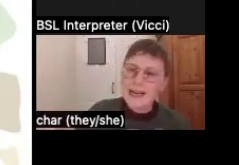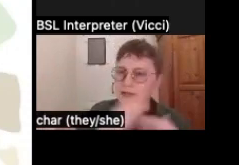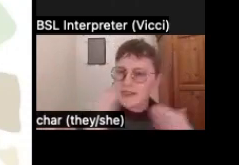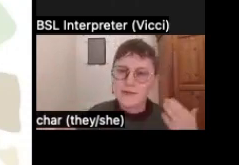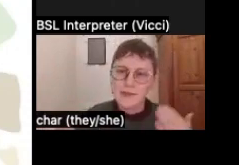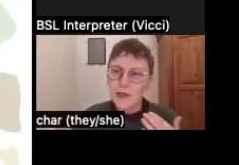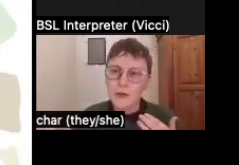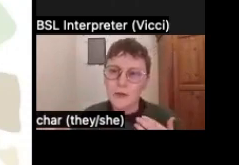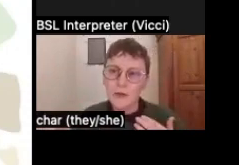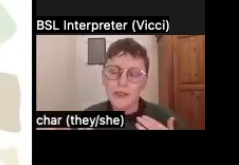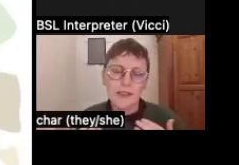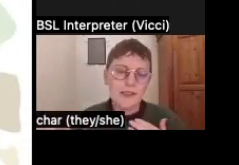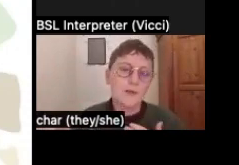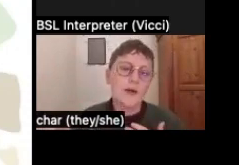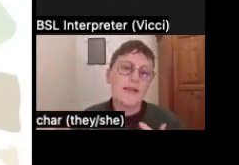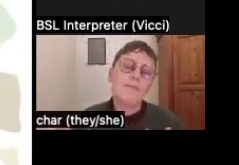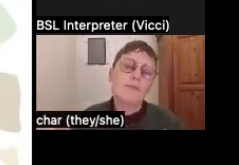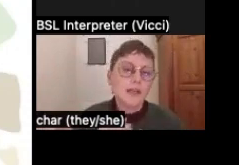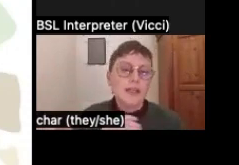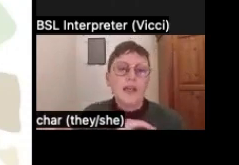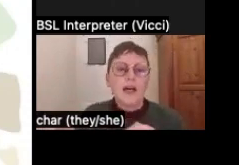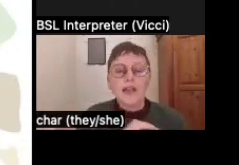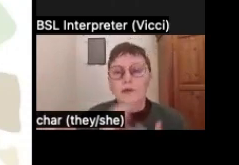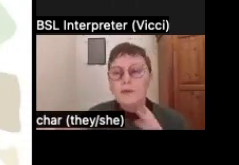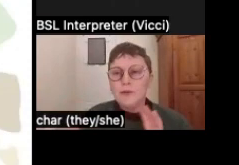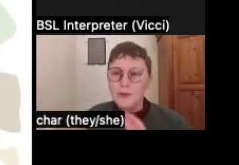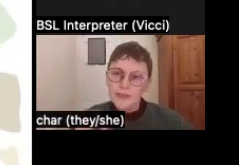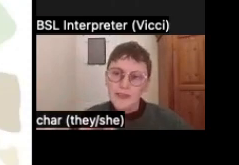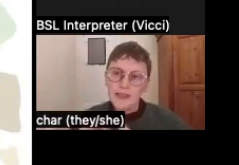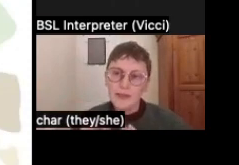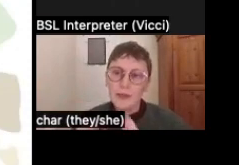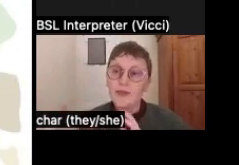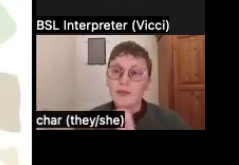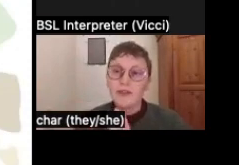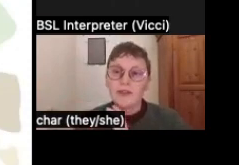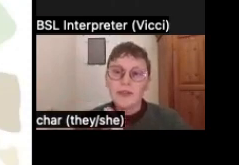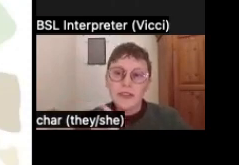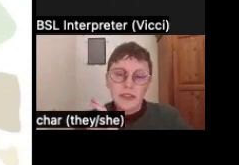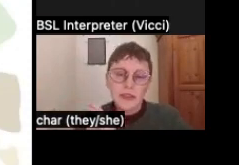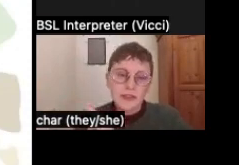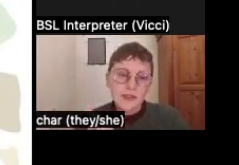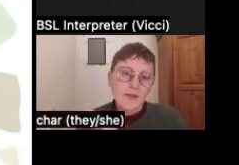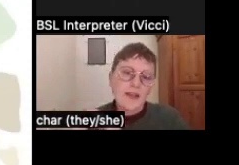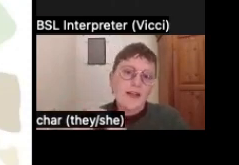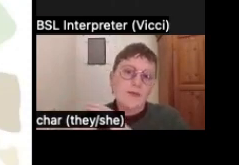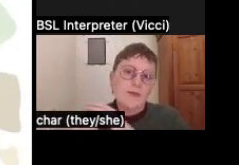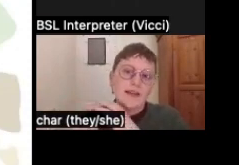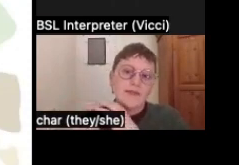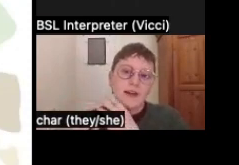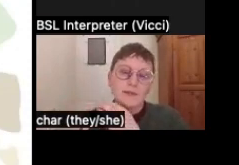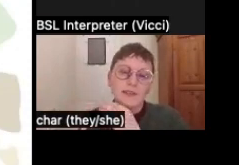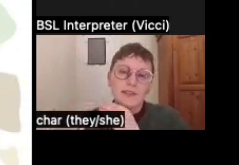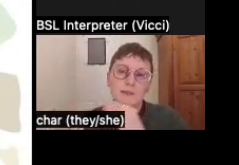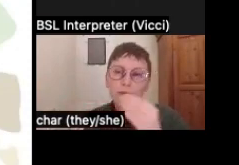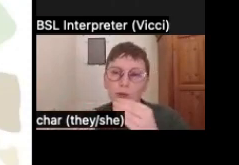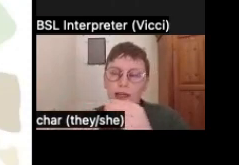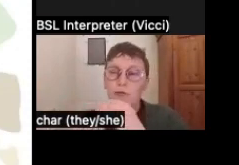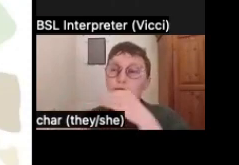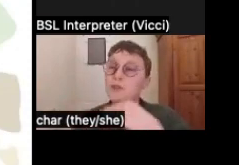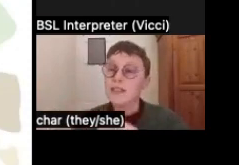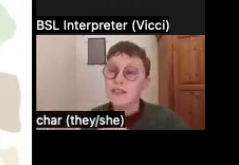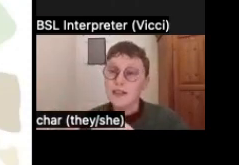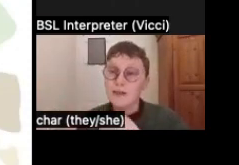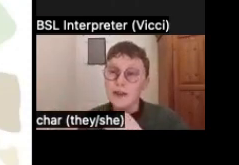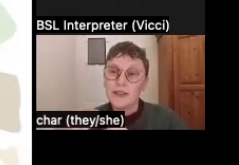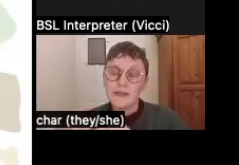or like narratively whole in some way. And then when we move into the postmodern traditions, then fragments kind of